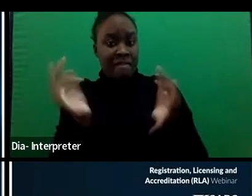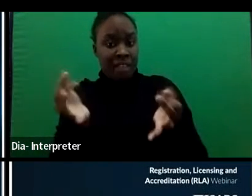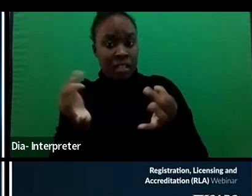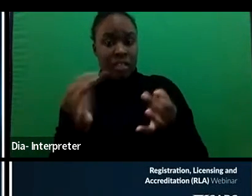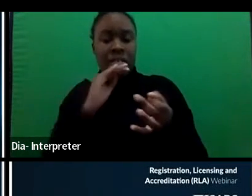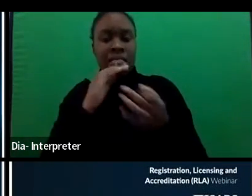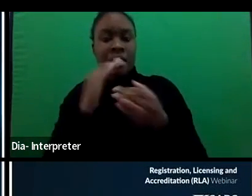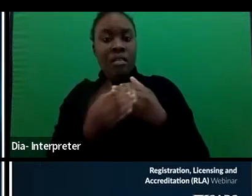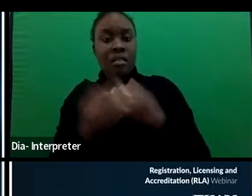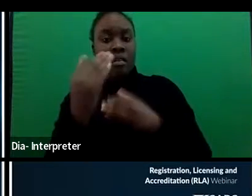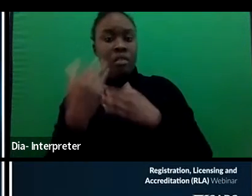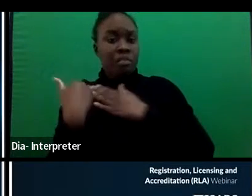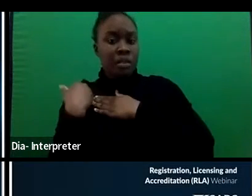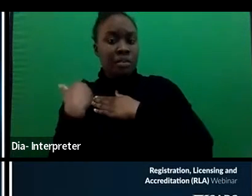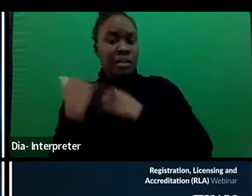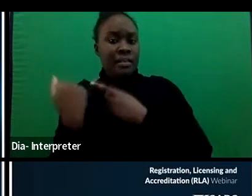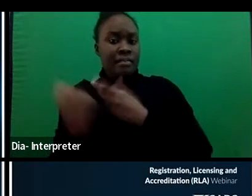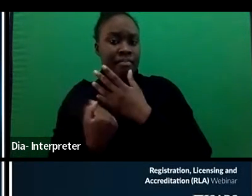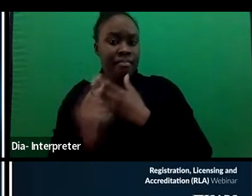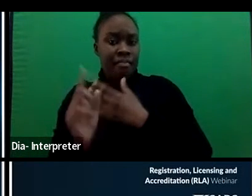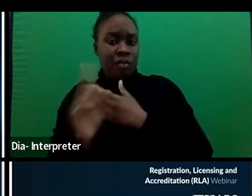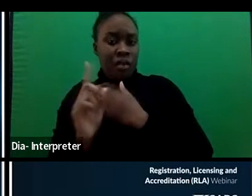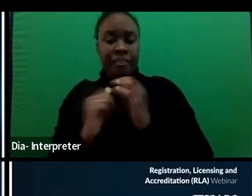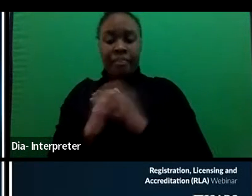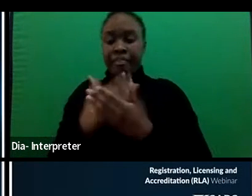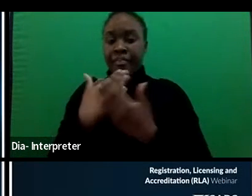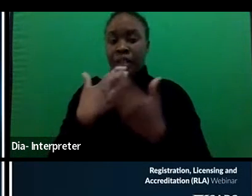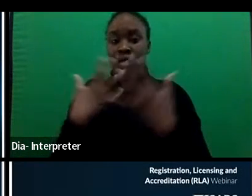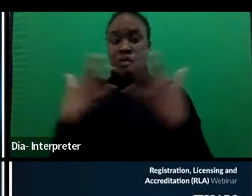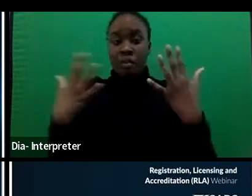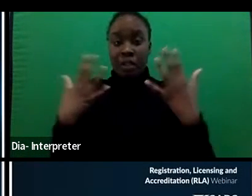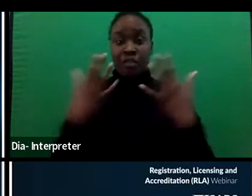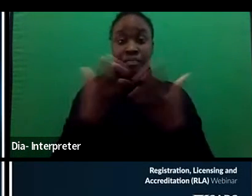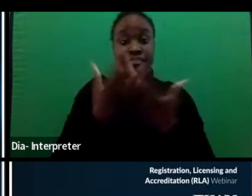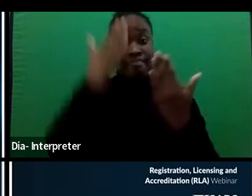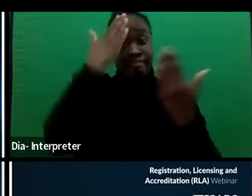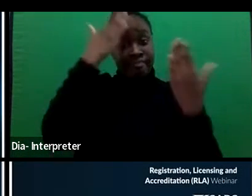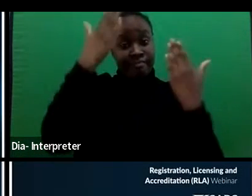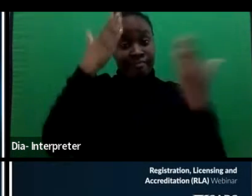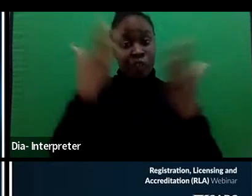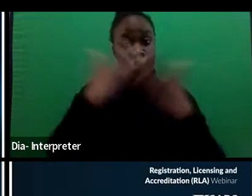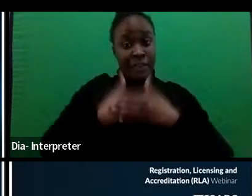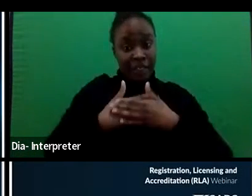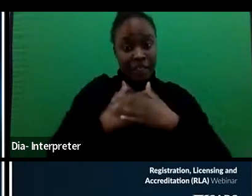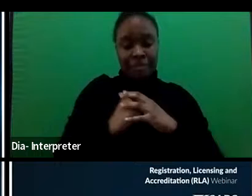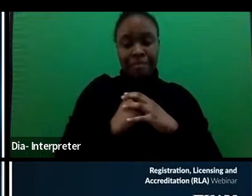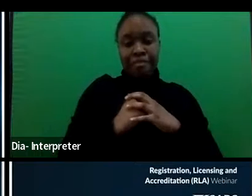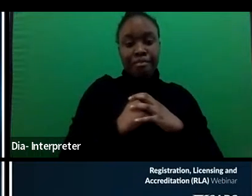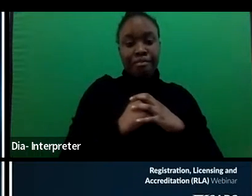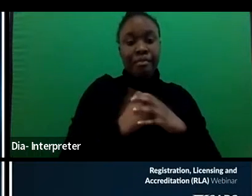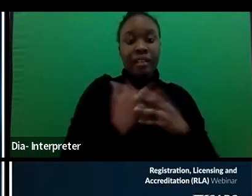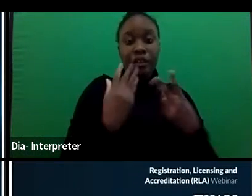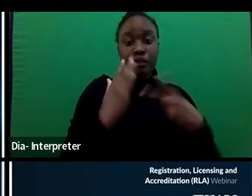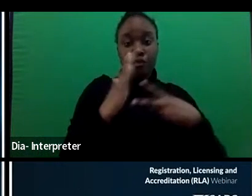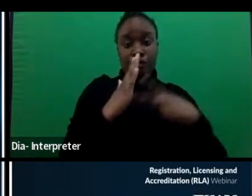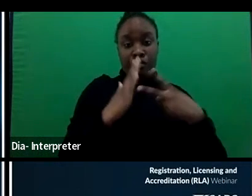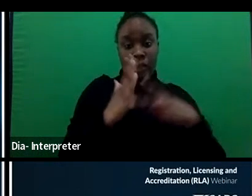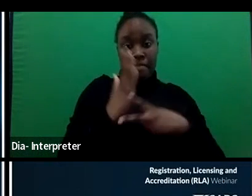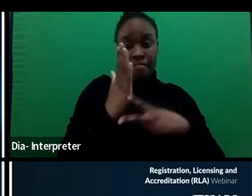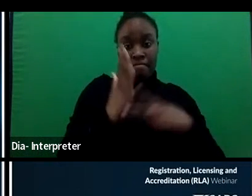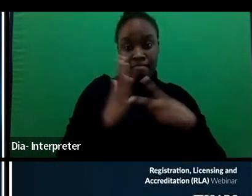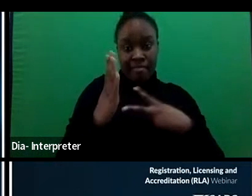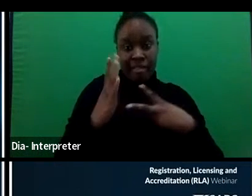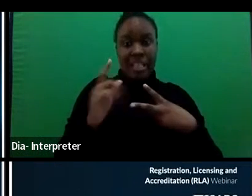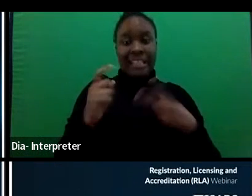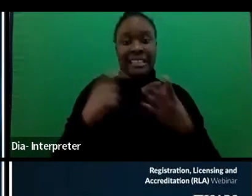Thank you, Program Director. Good evening to our traders. Okay, there are two types of taxpayers